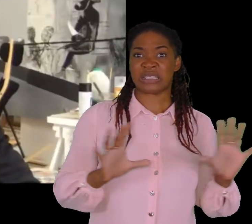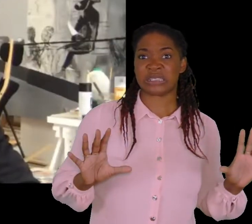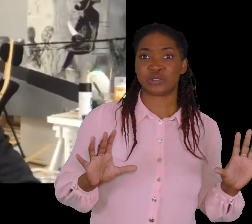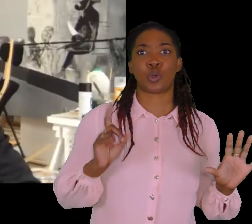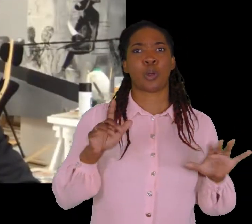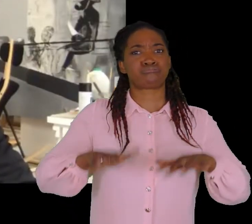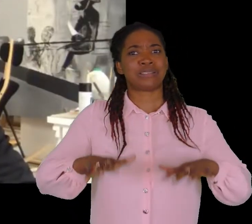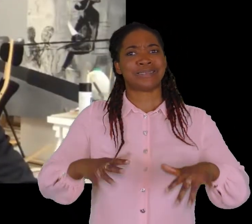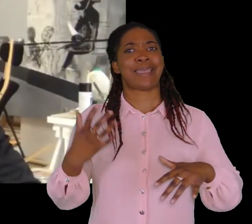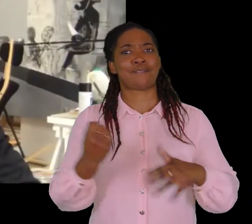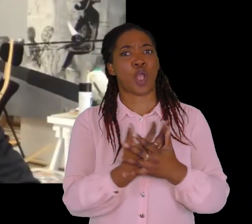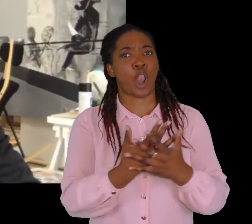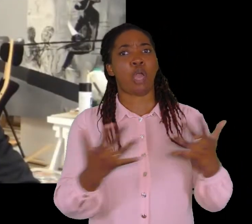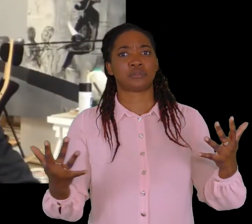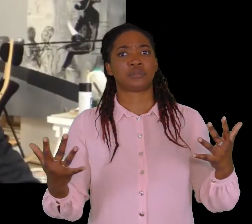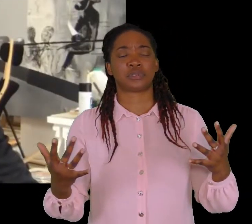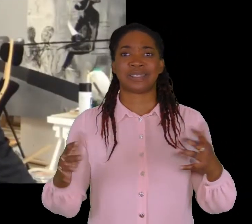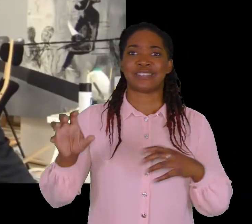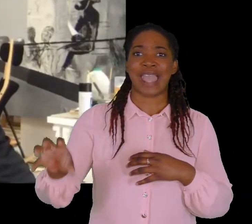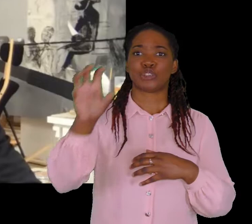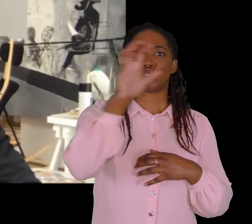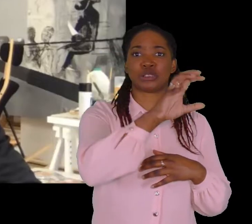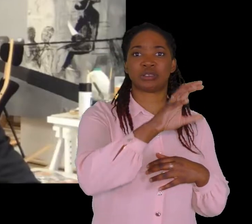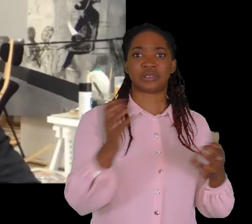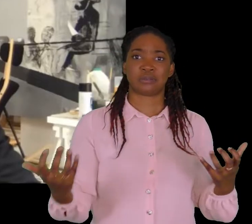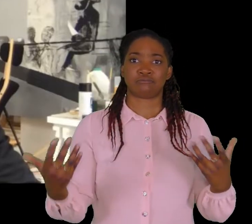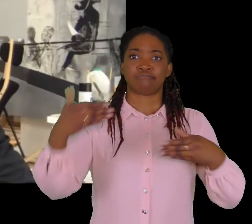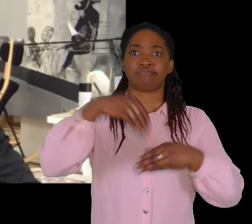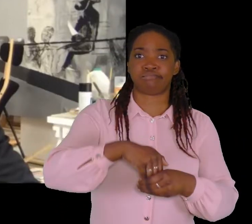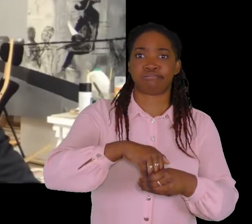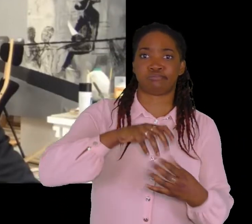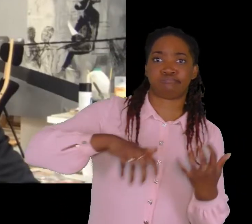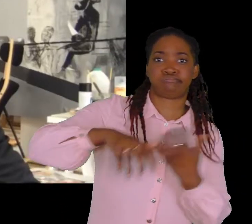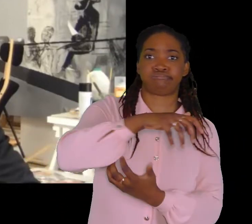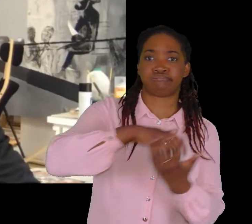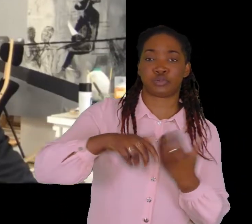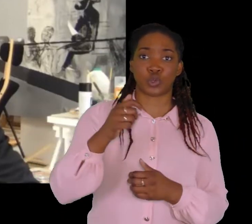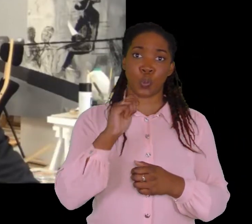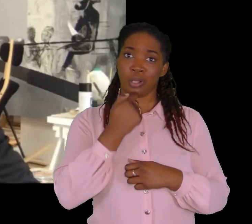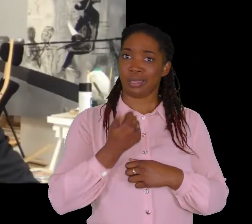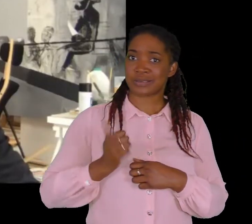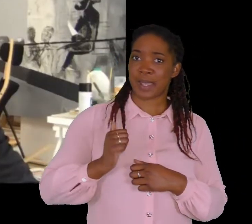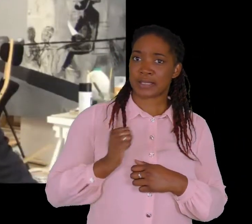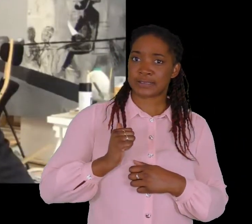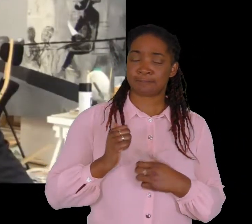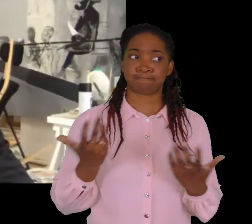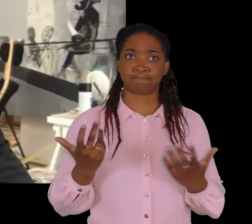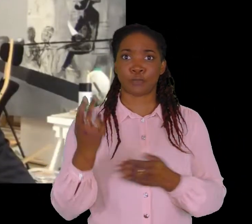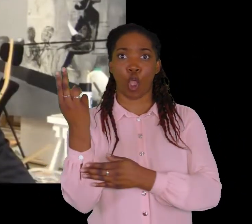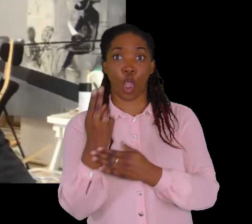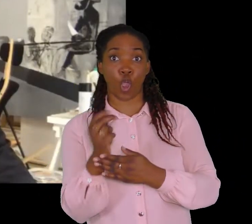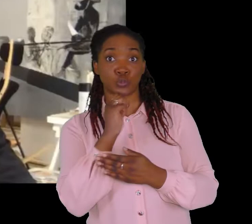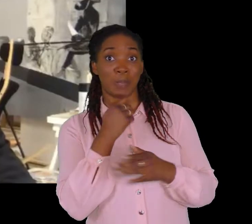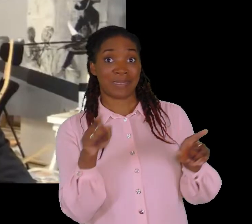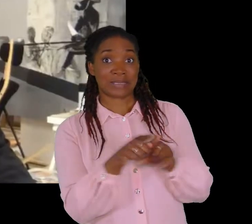nations and nationalities. So you would expect, or I would expect, that the art would also be open in that way to that sort